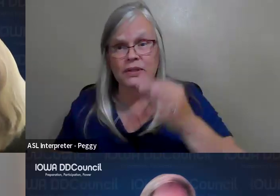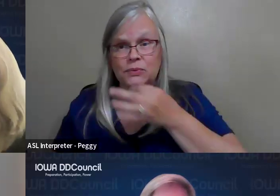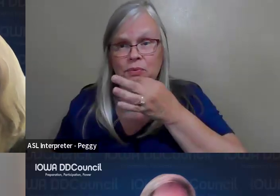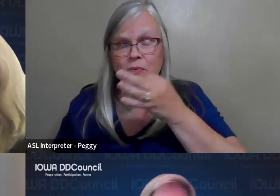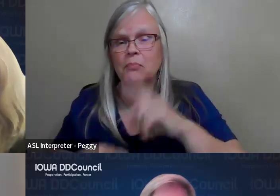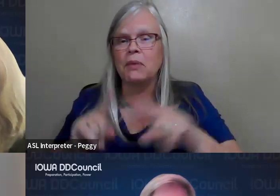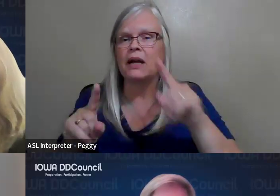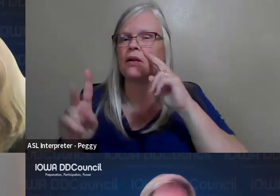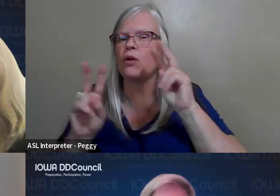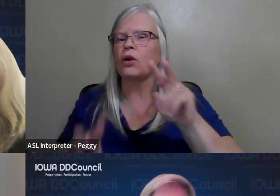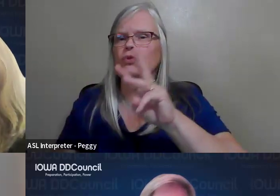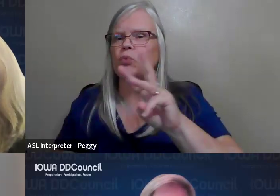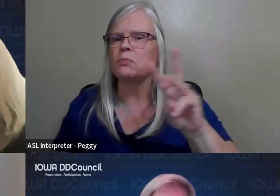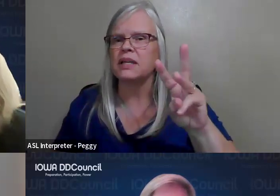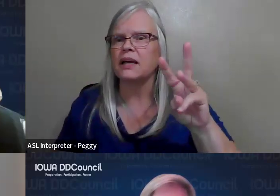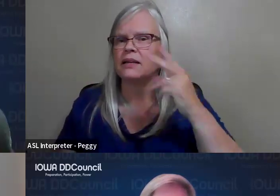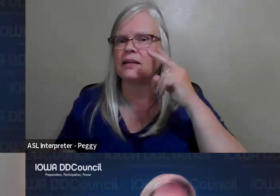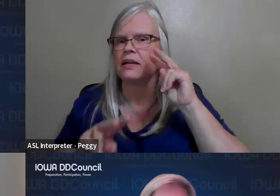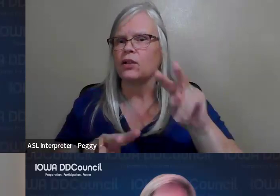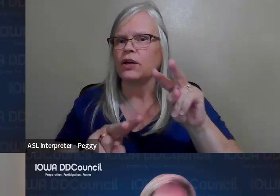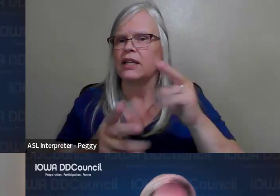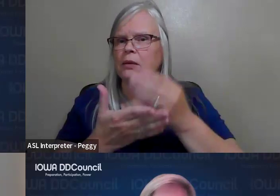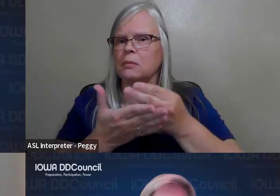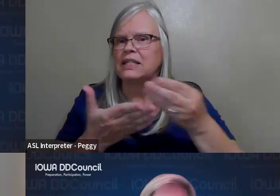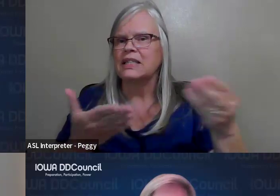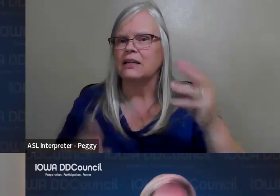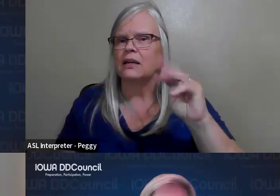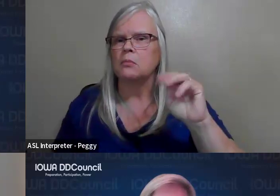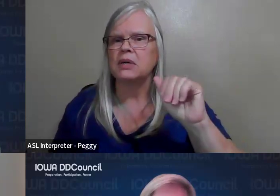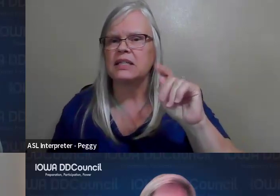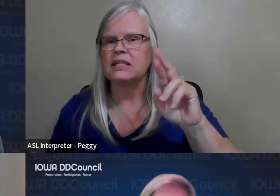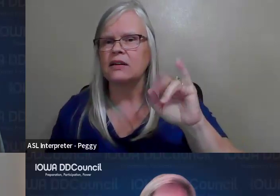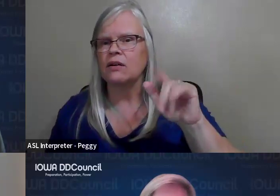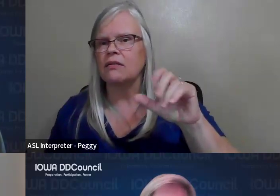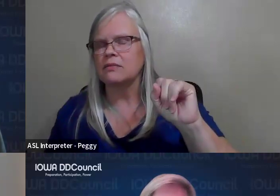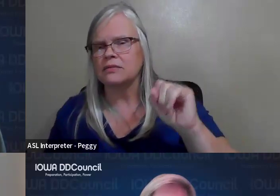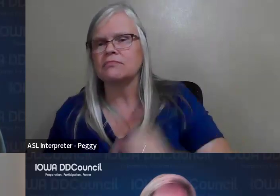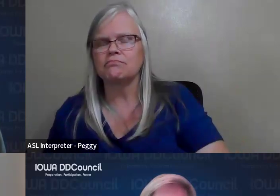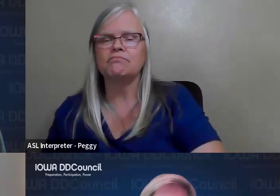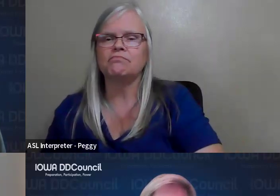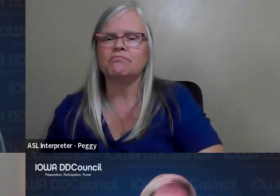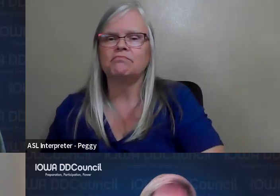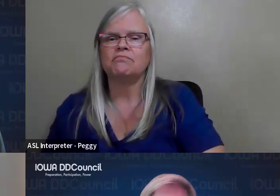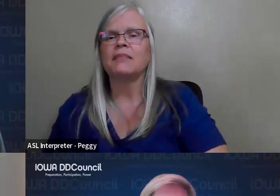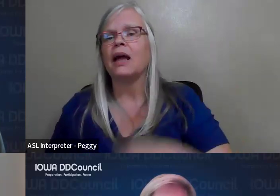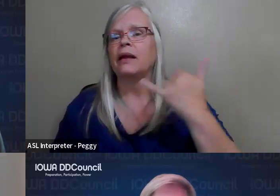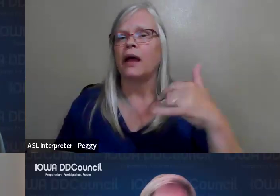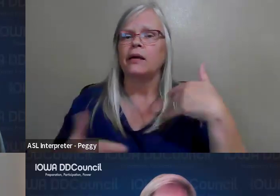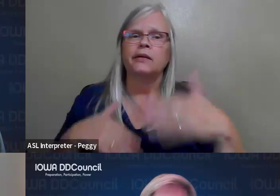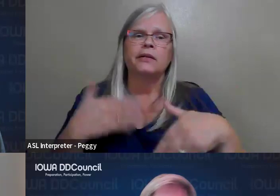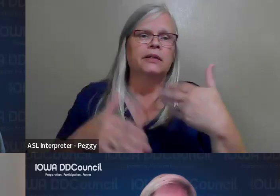website and just check out some of the materials that they have posted there. Moving